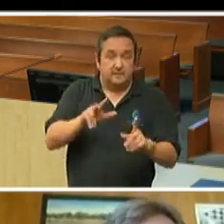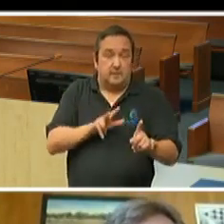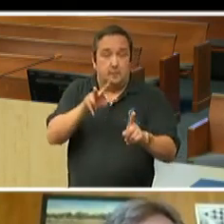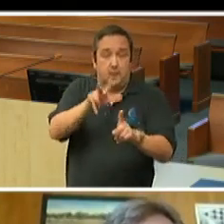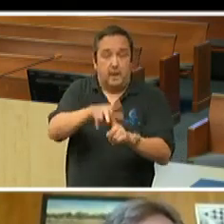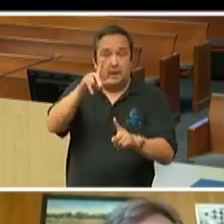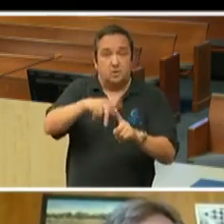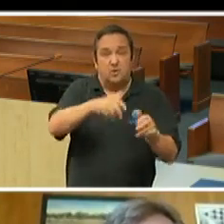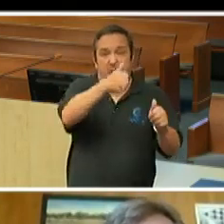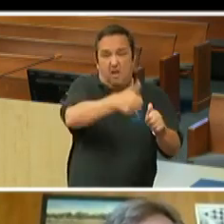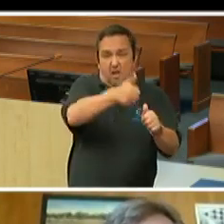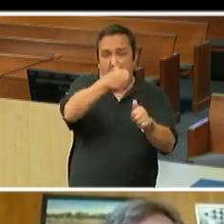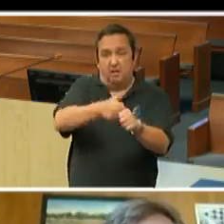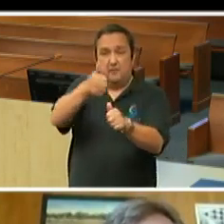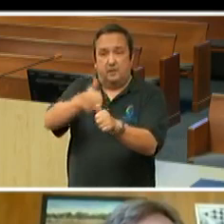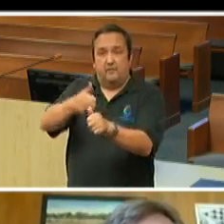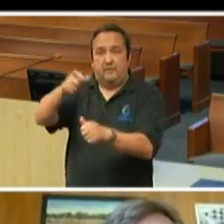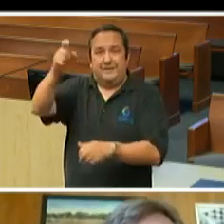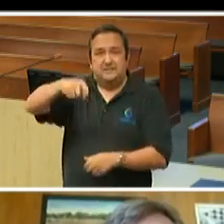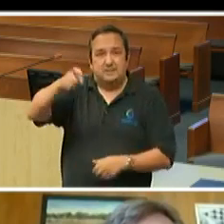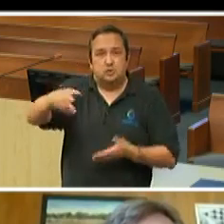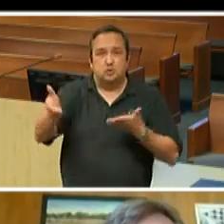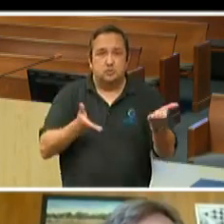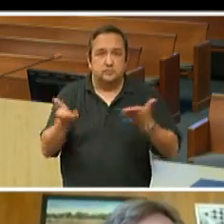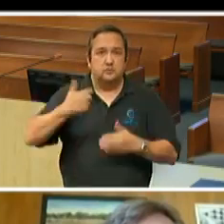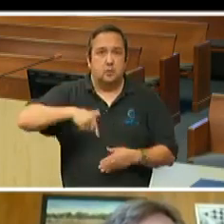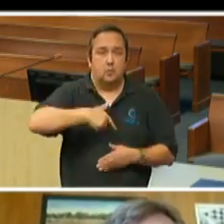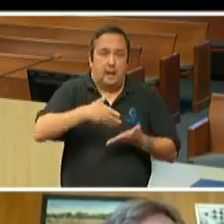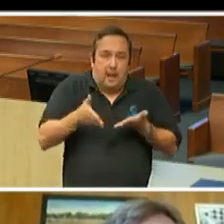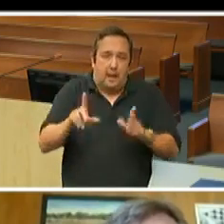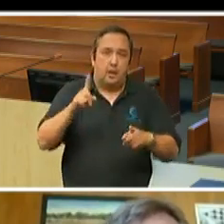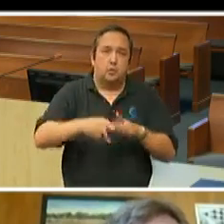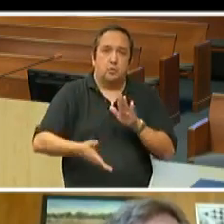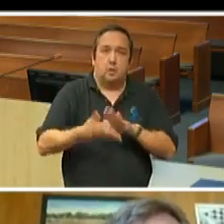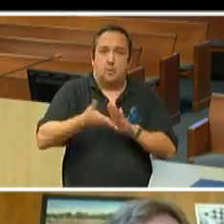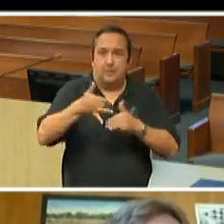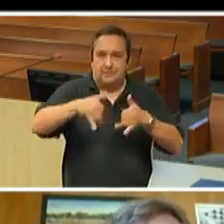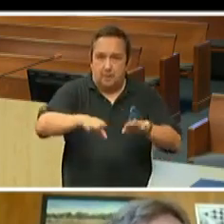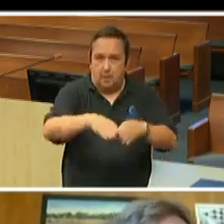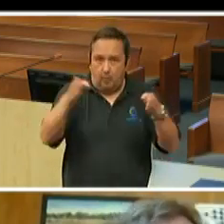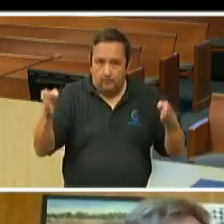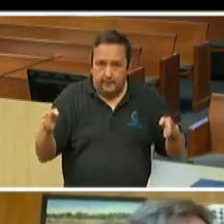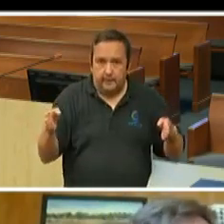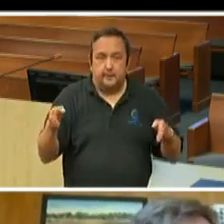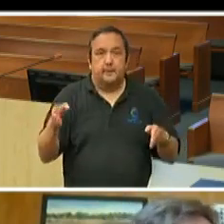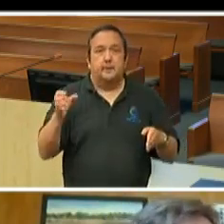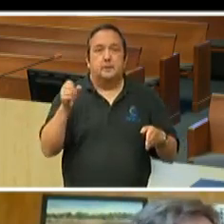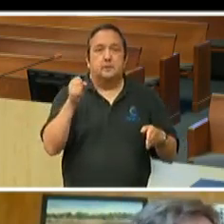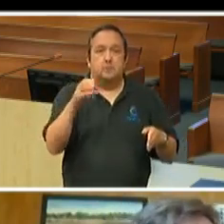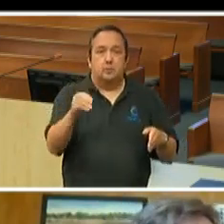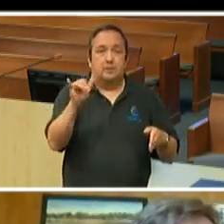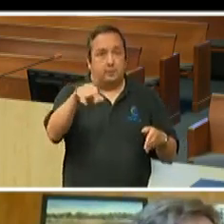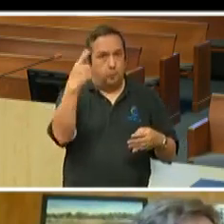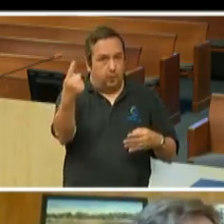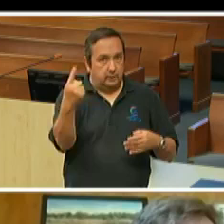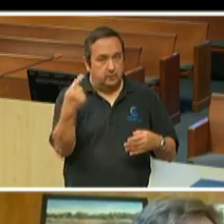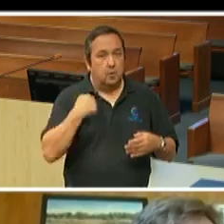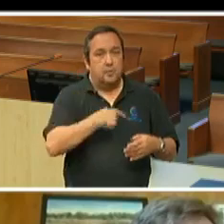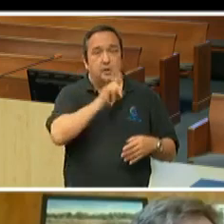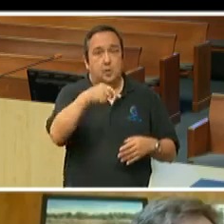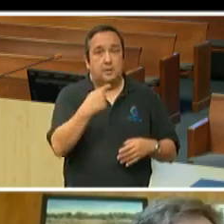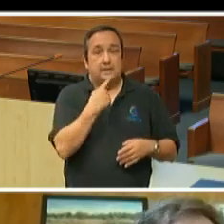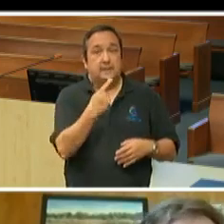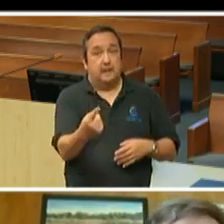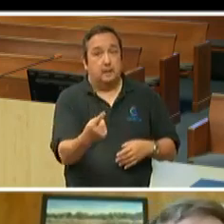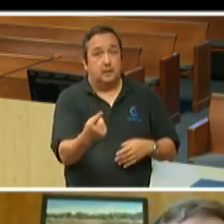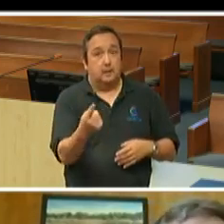every essential service that we are allowing to operate. And so that's one. We can always say